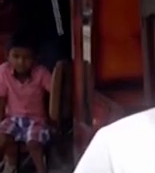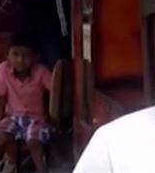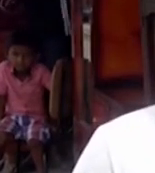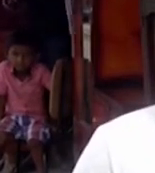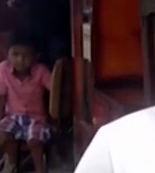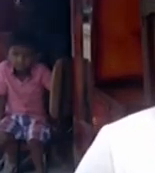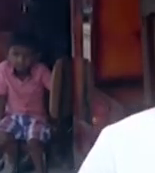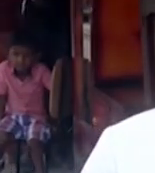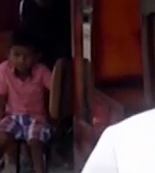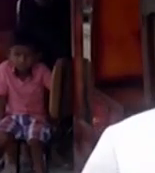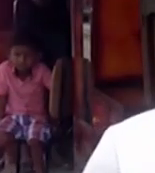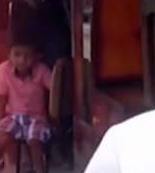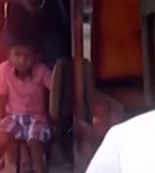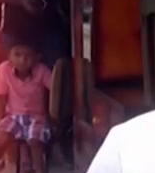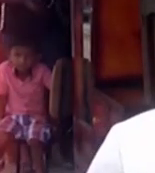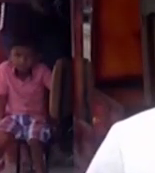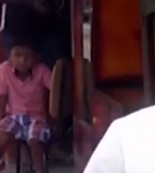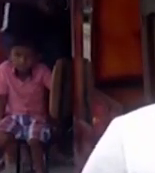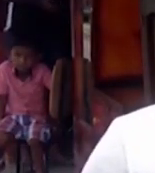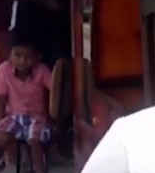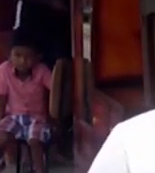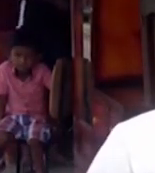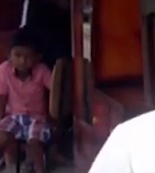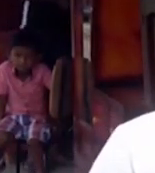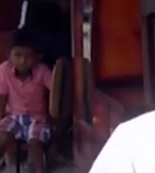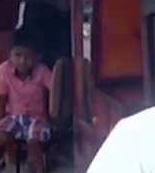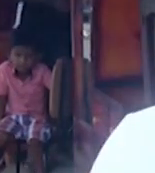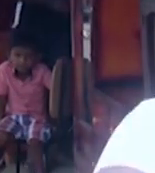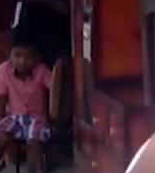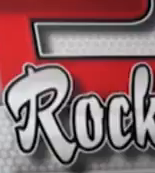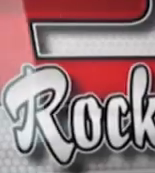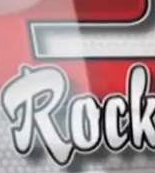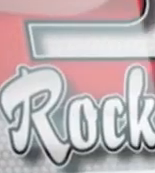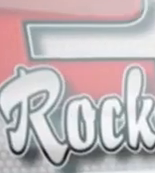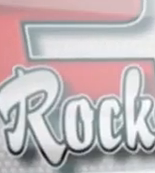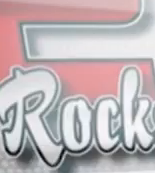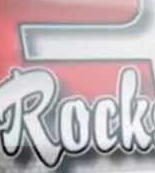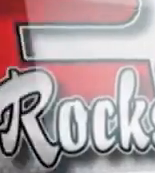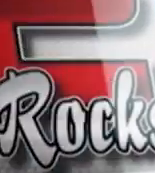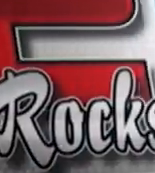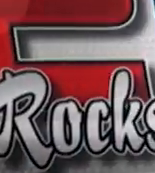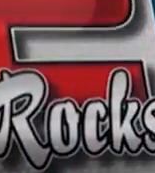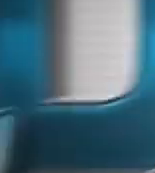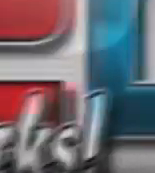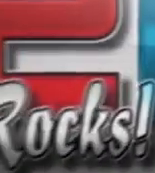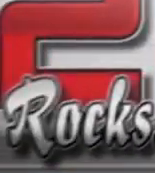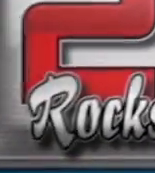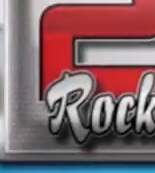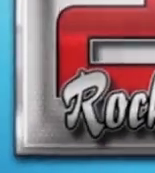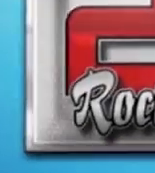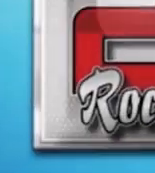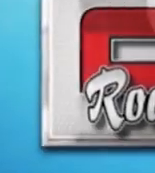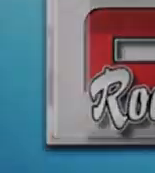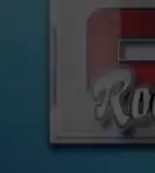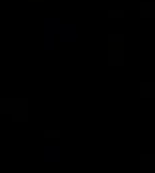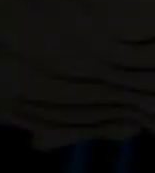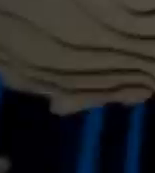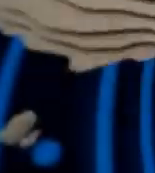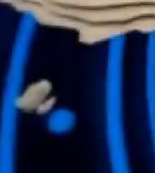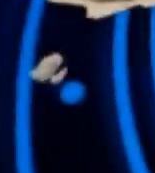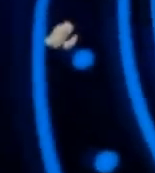Mulai here, Tavwa, we love Today FM. Today FM rocks. Today's hit music on Today